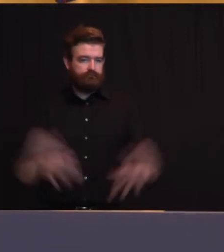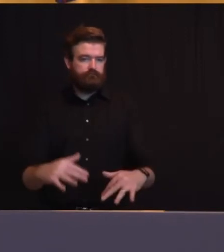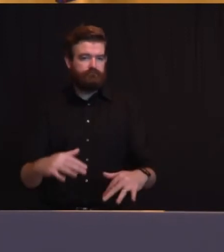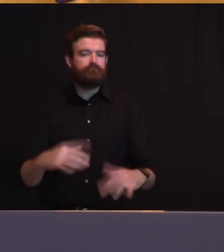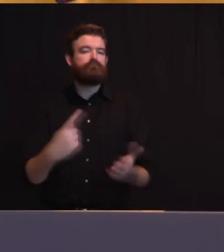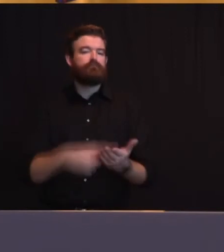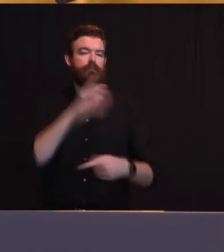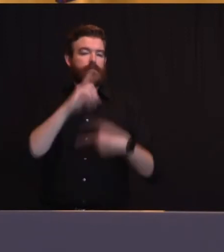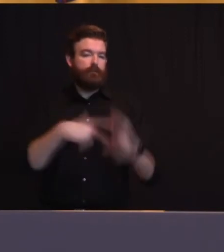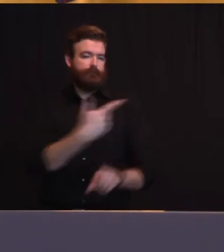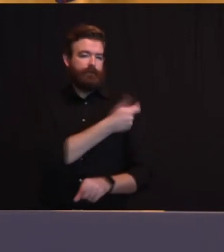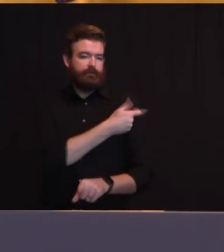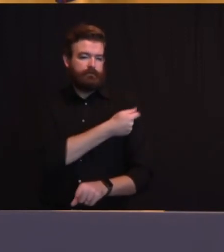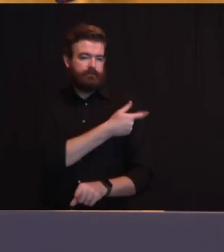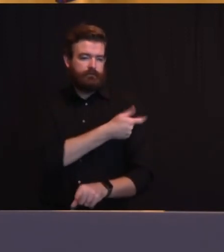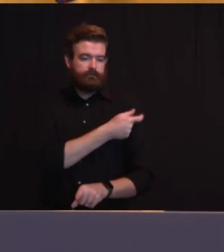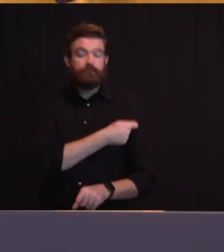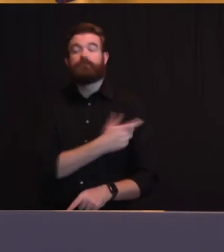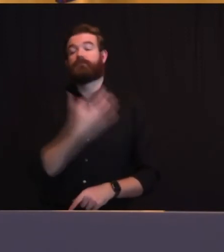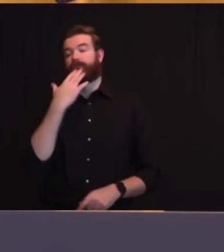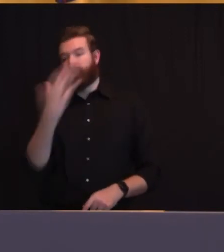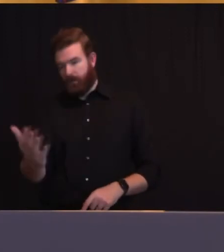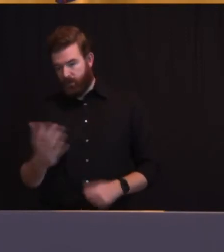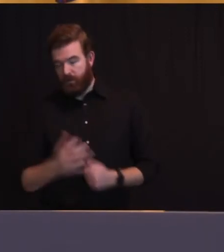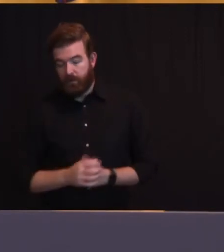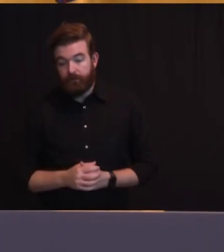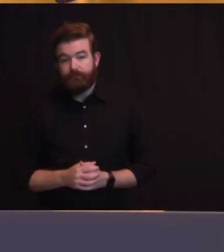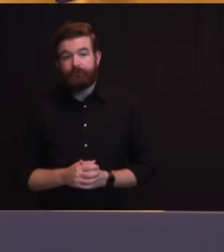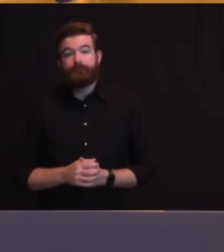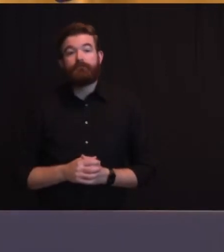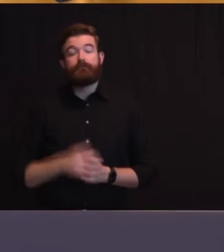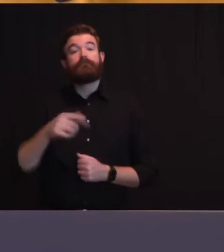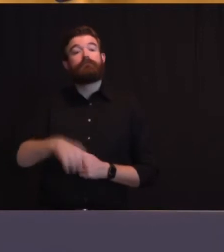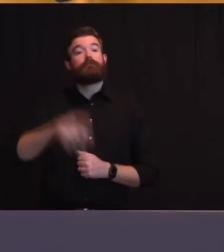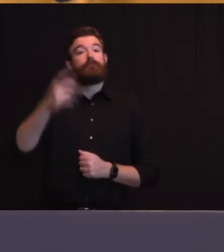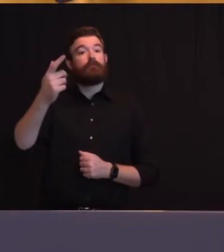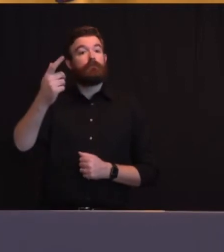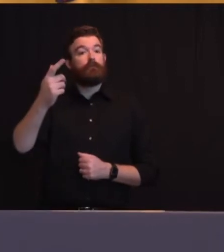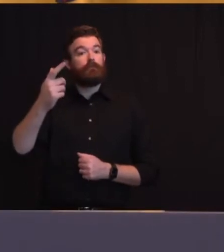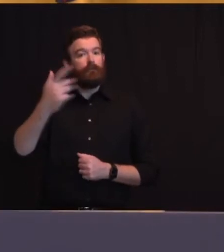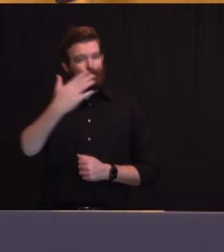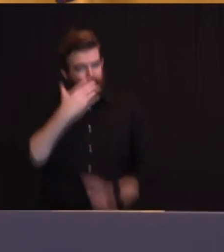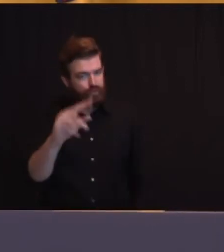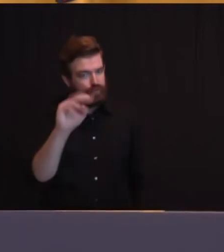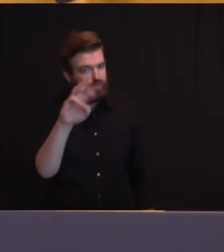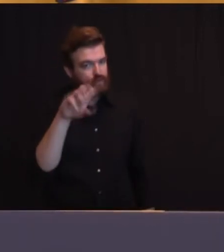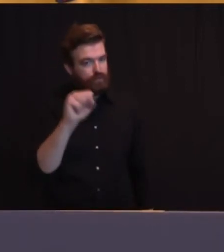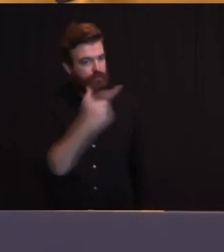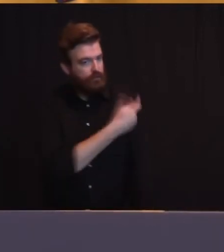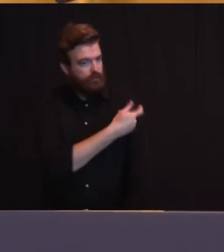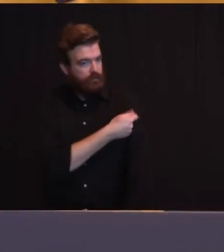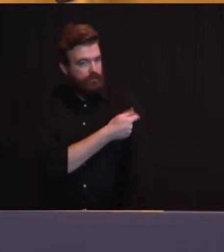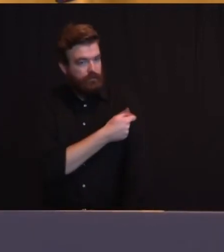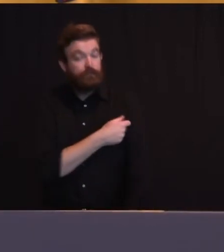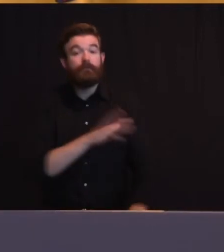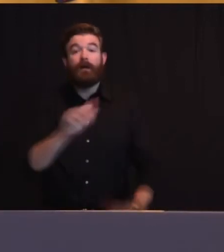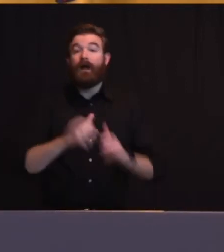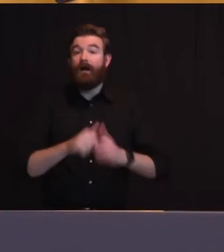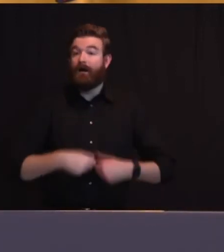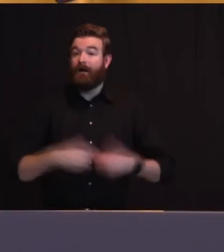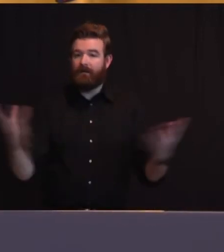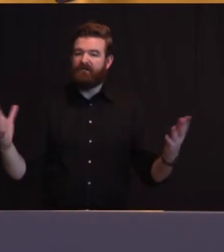framing, and the news is largely really good on the development side. The distribution's really complicated and expensive, and I don't